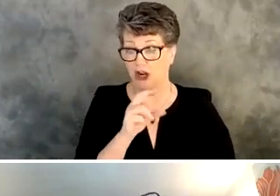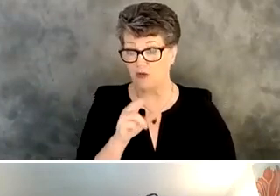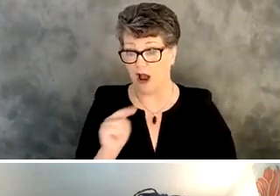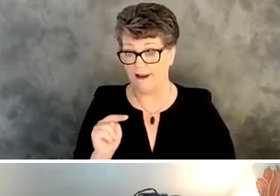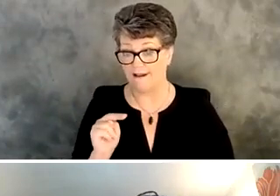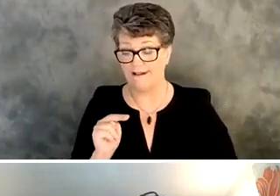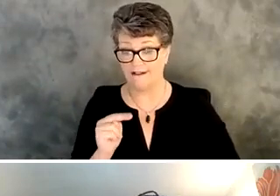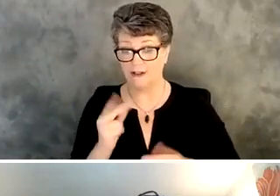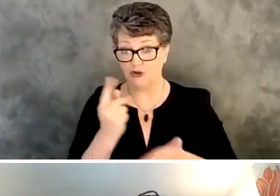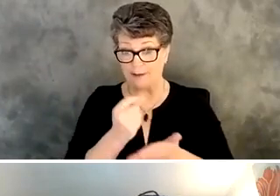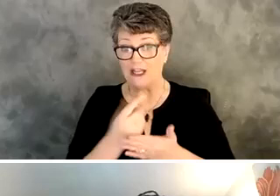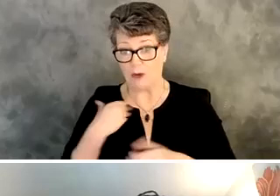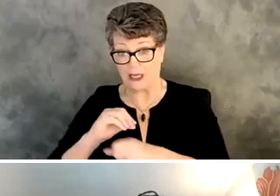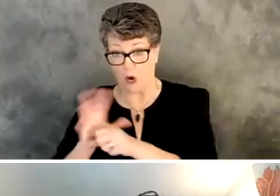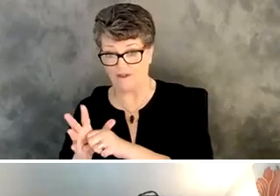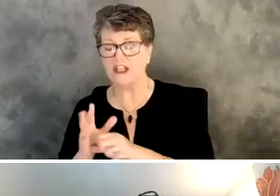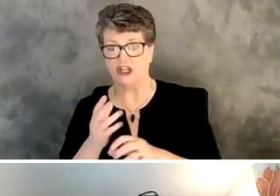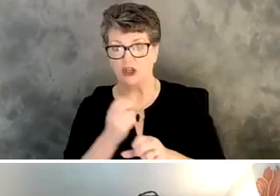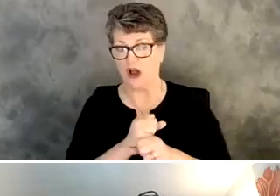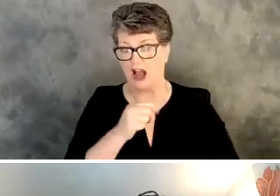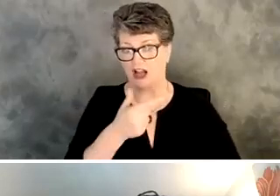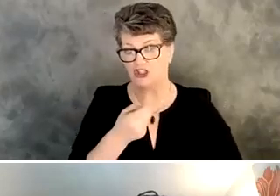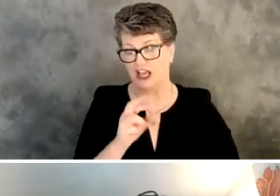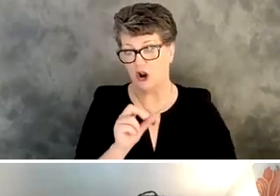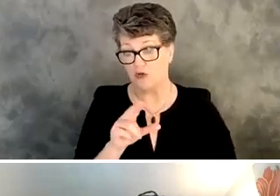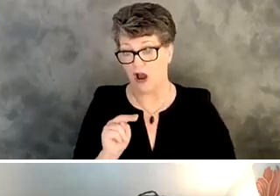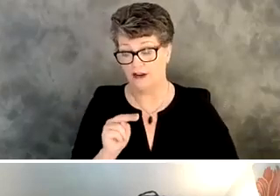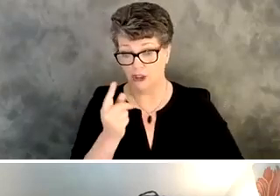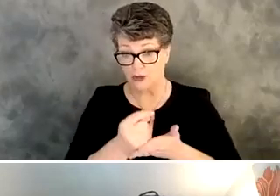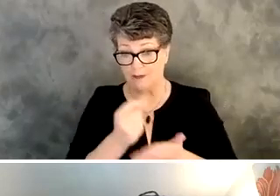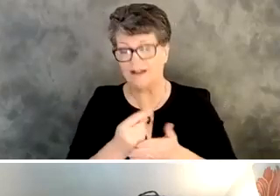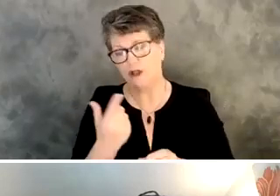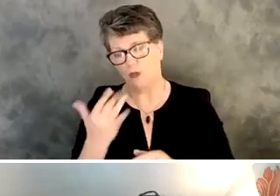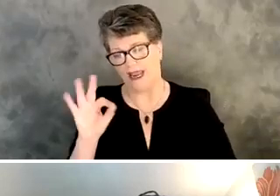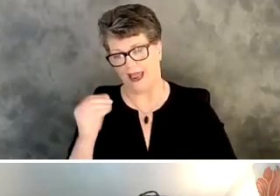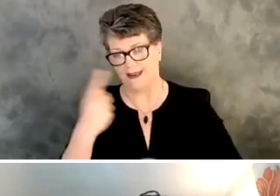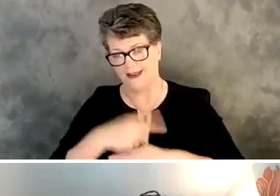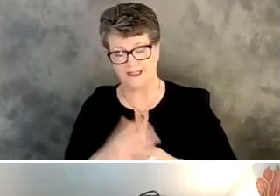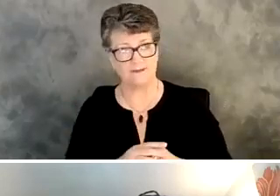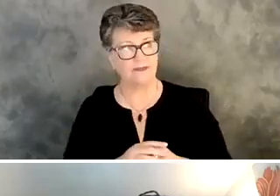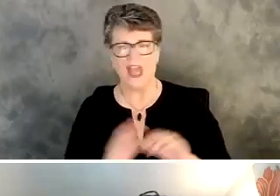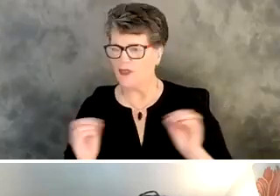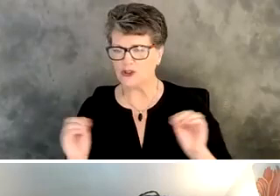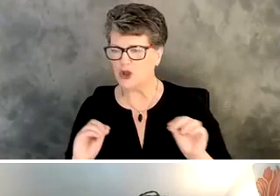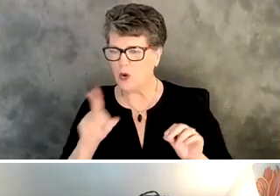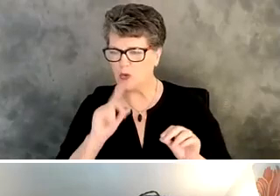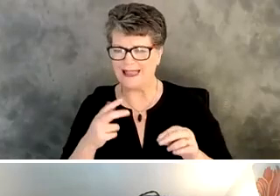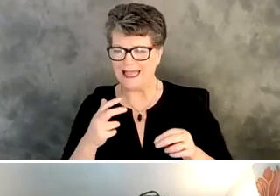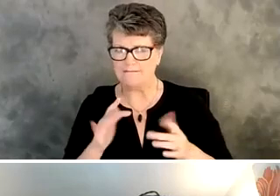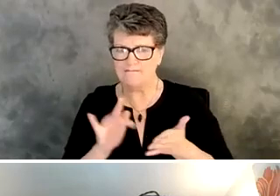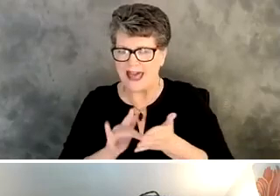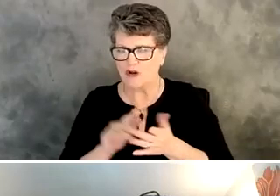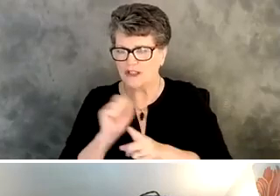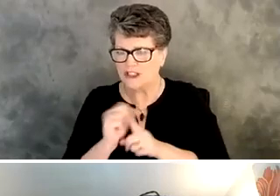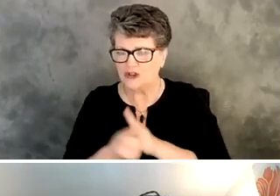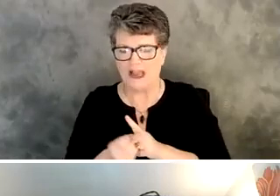Regeneron treatment, then you should wait 90 days. But other than that, there is no medical condition that prevents somebody from getting a